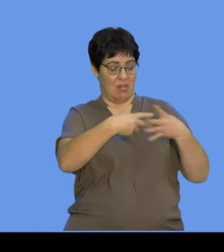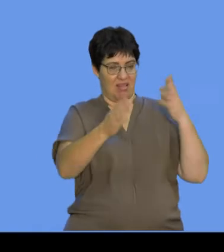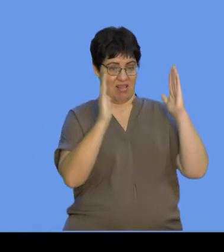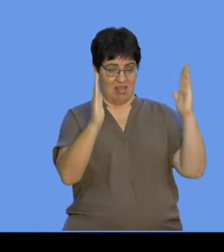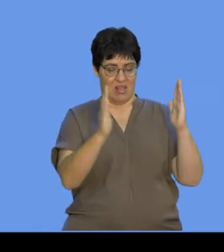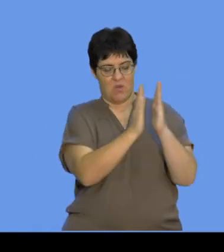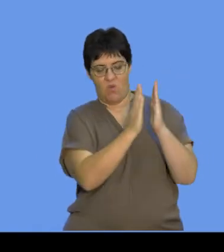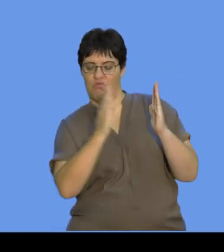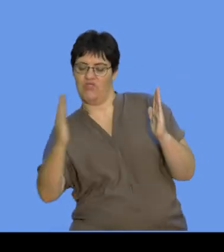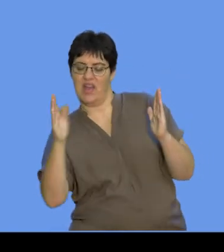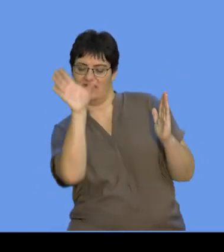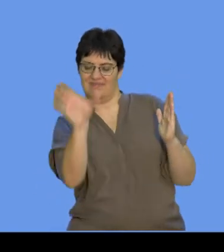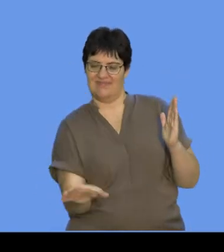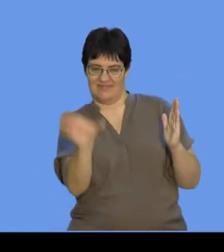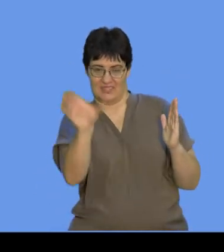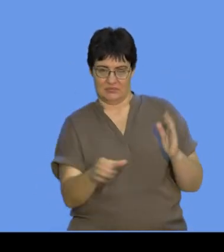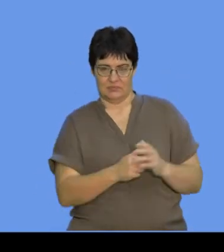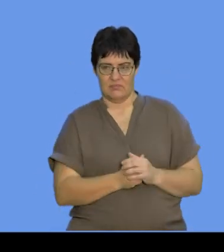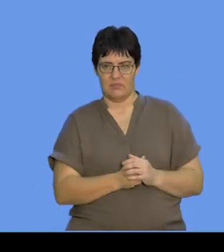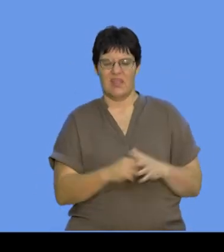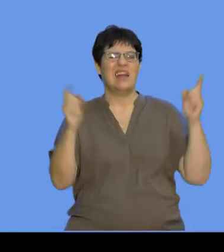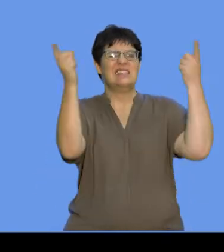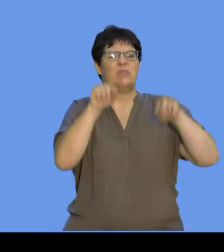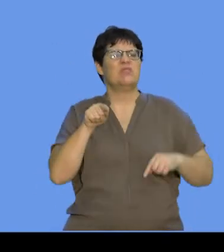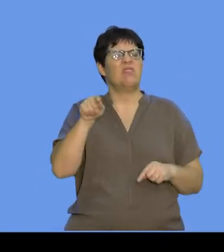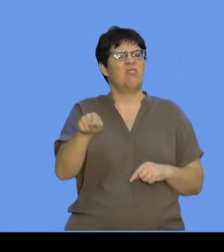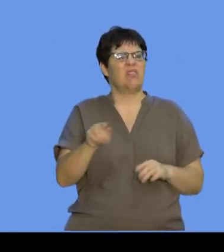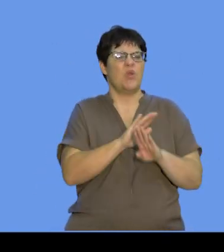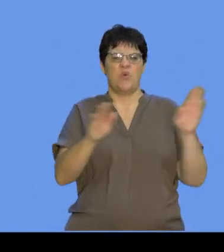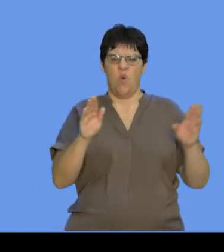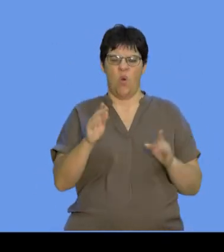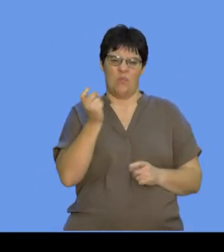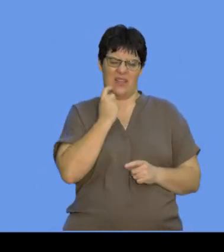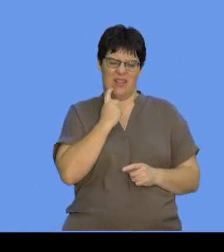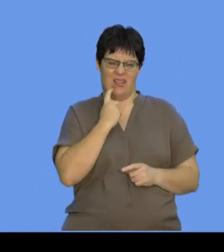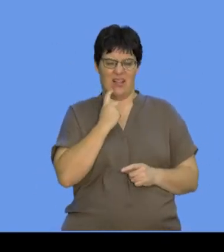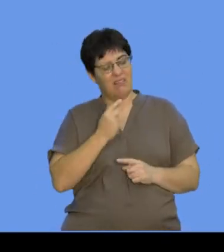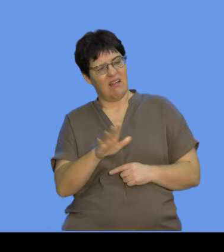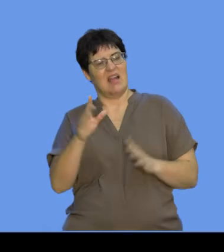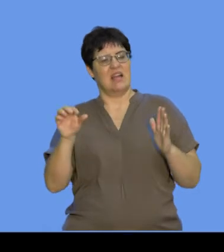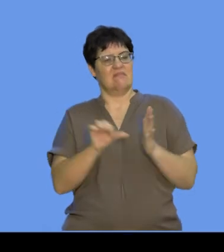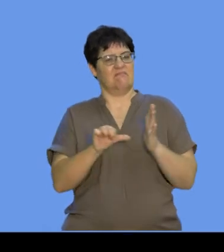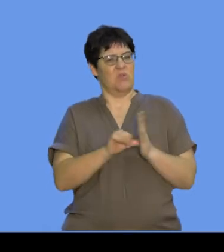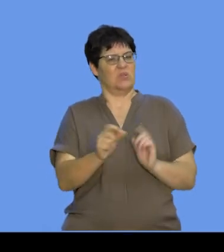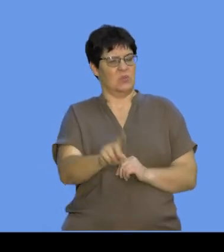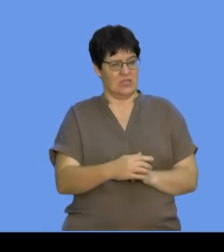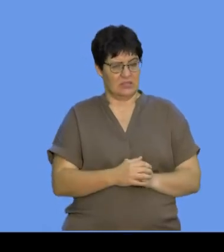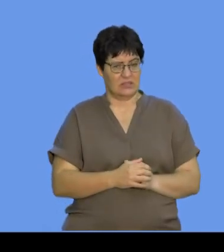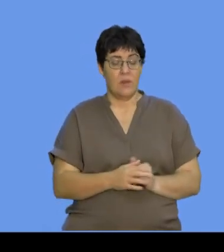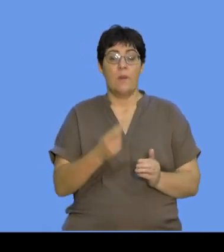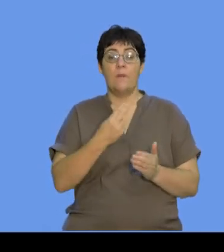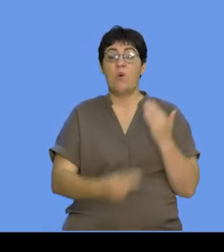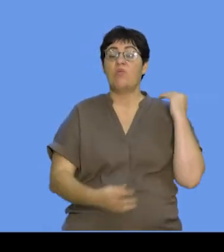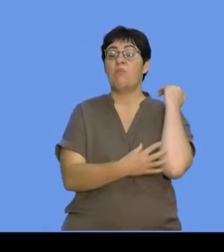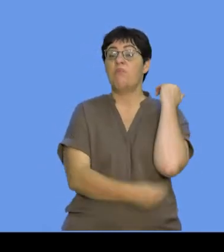of elements. Let's look at what's so special about non-metals. Something that stands out about them is that they are both